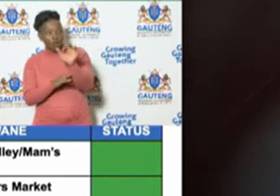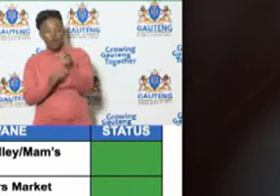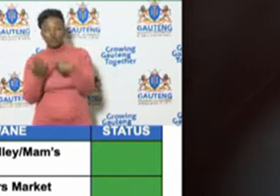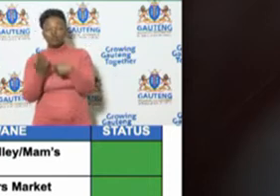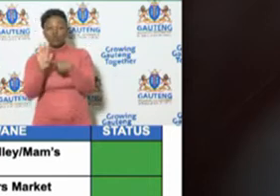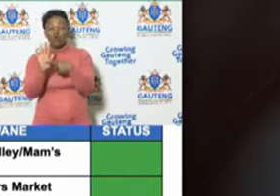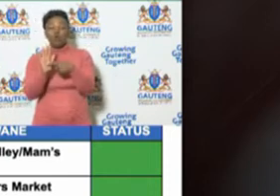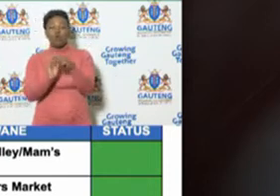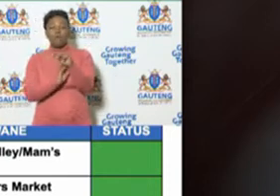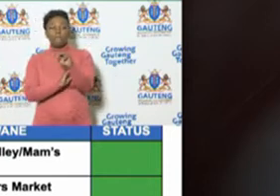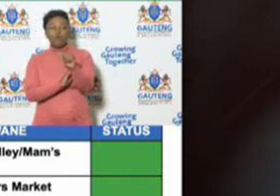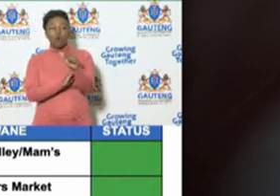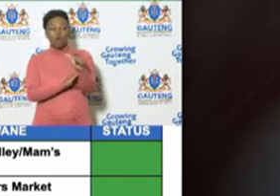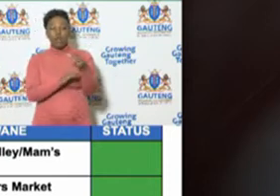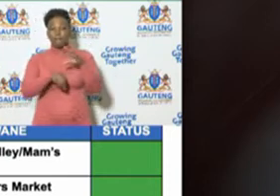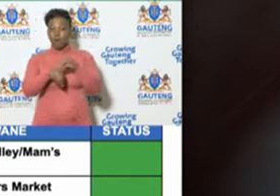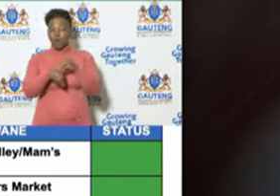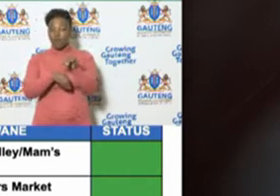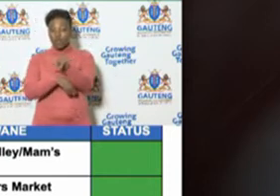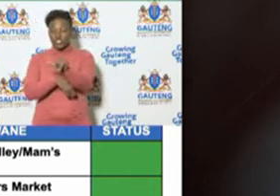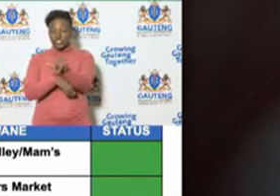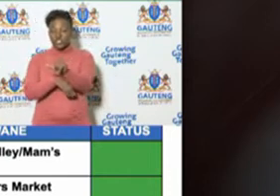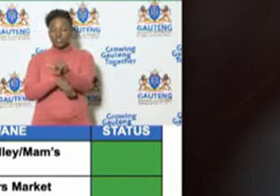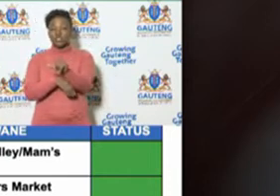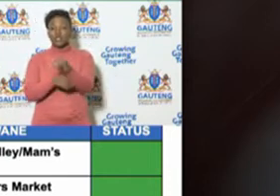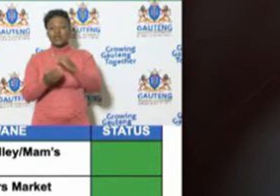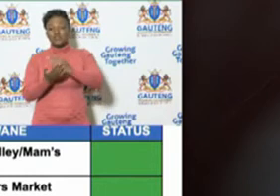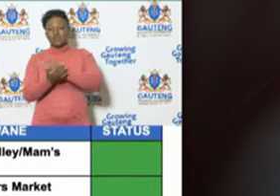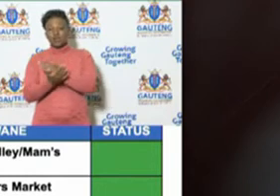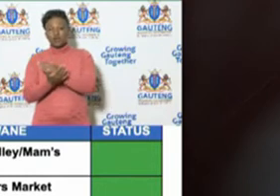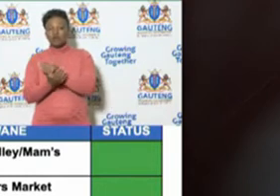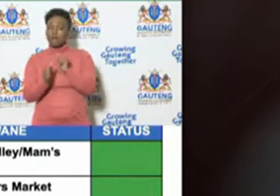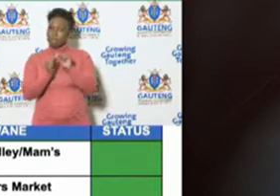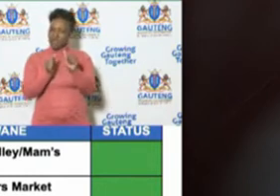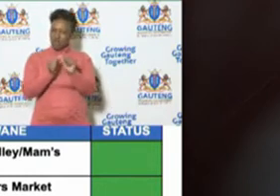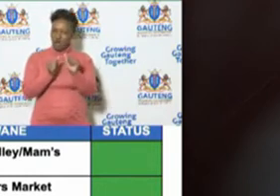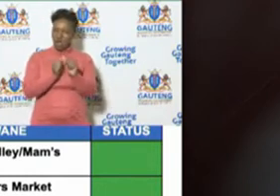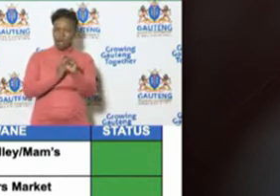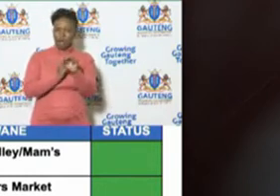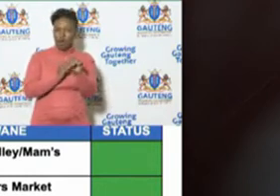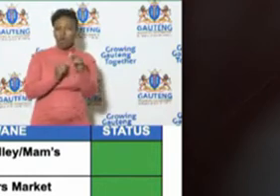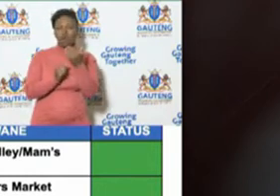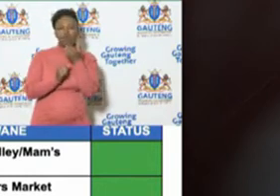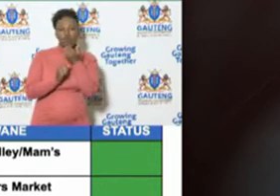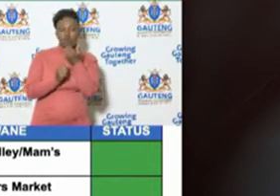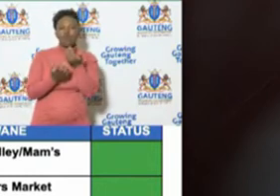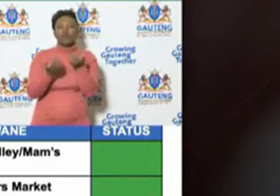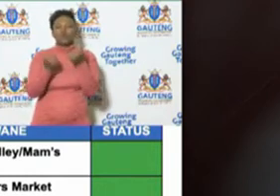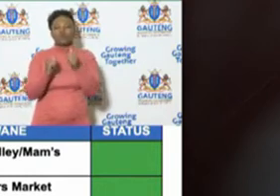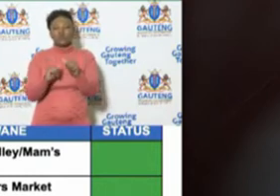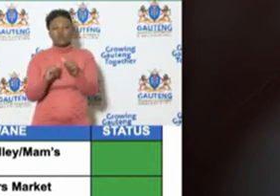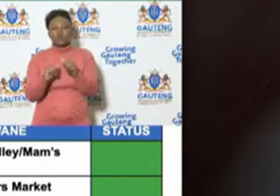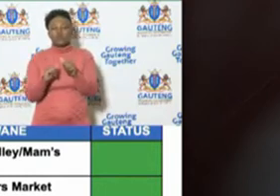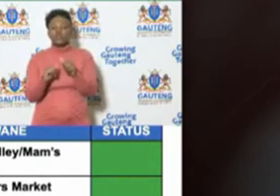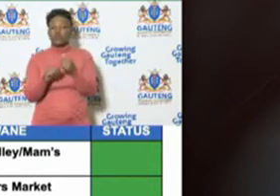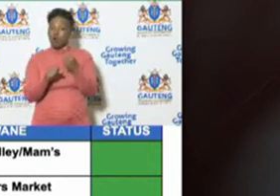indicating which ones have been a problem for us and which ones have done better across the province. And we are doing checks,